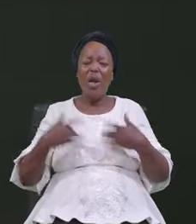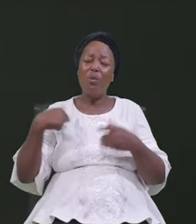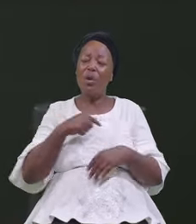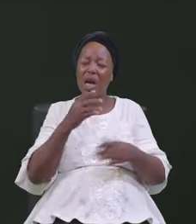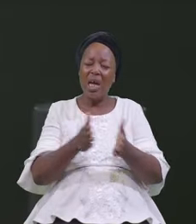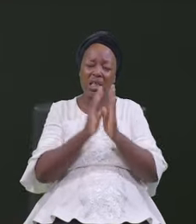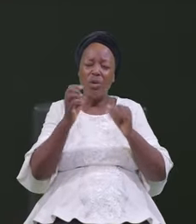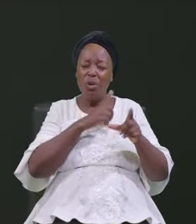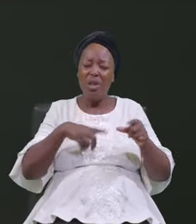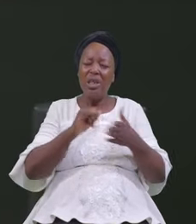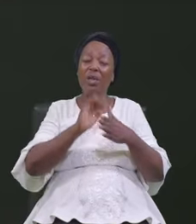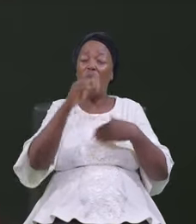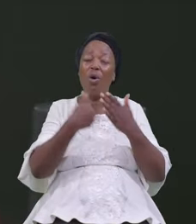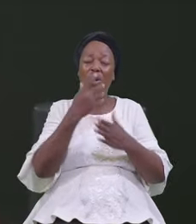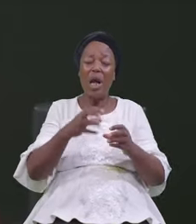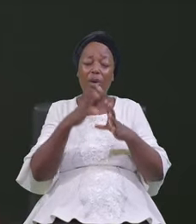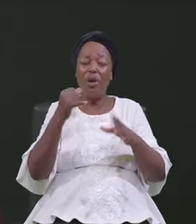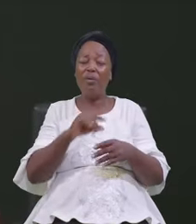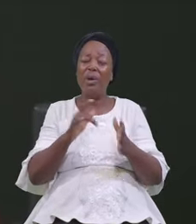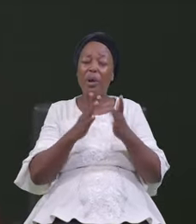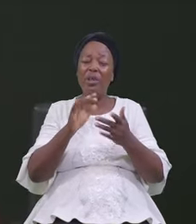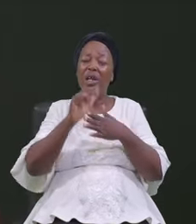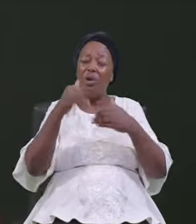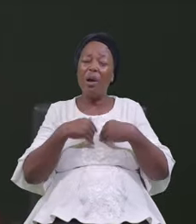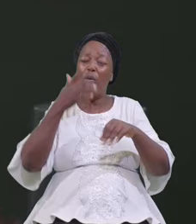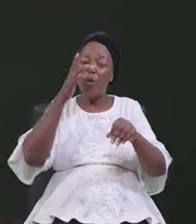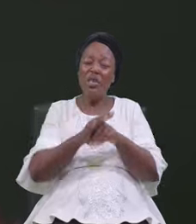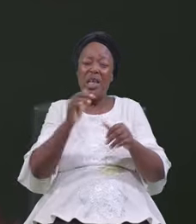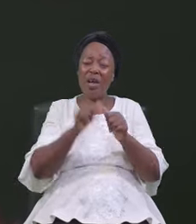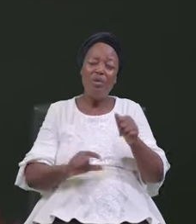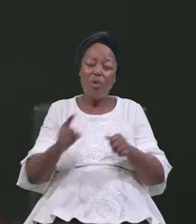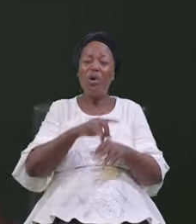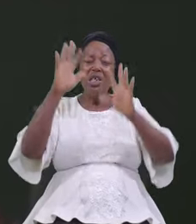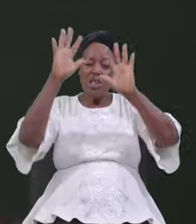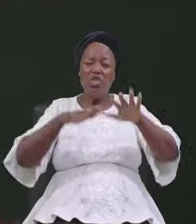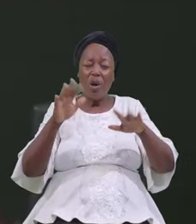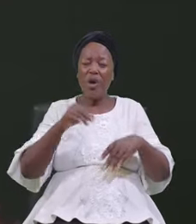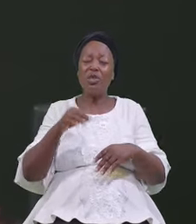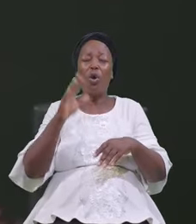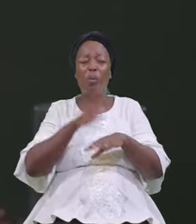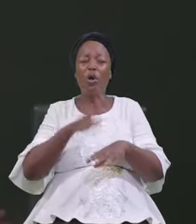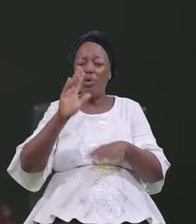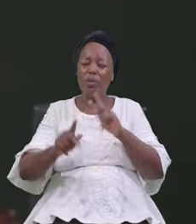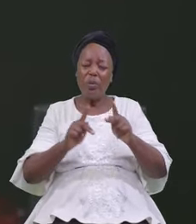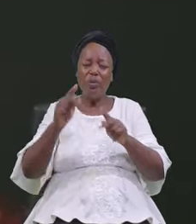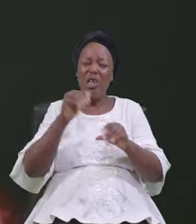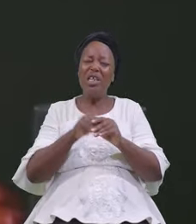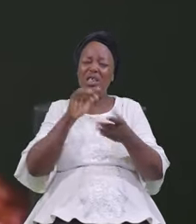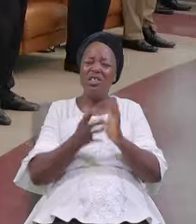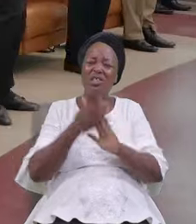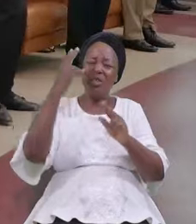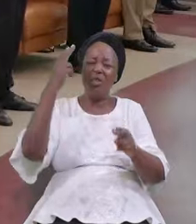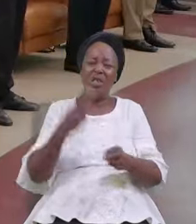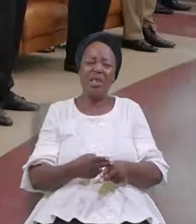the abundance of scripture that you have promised everyone, shower upon your people in